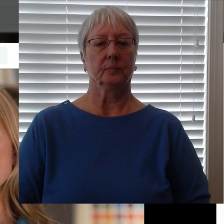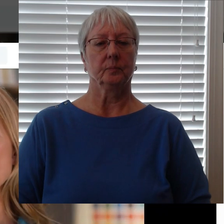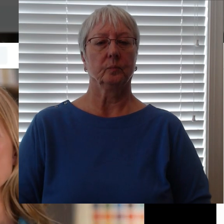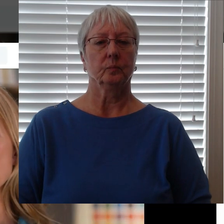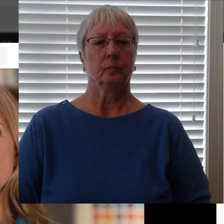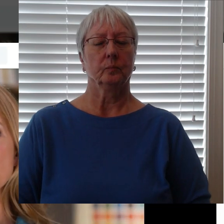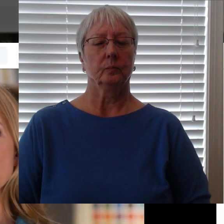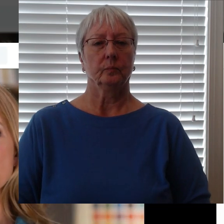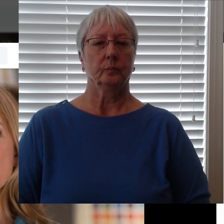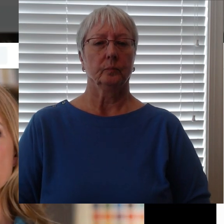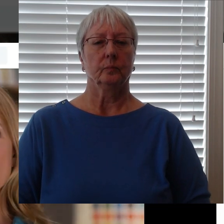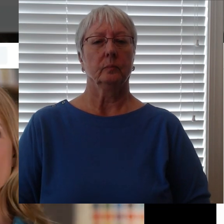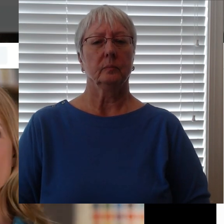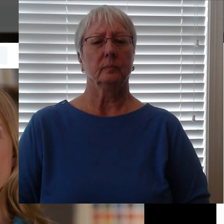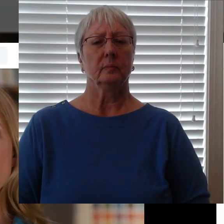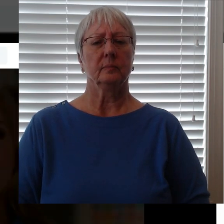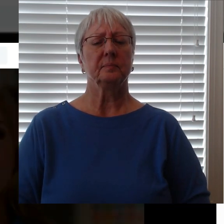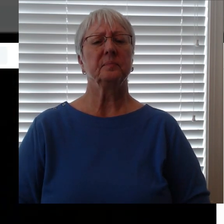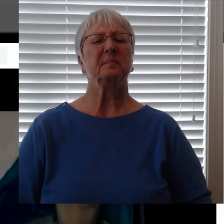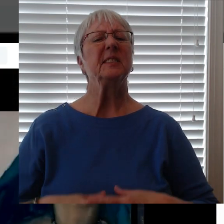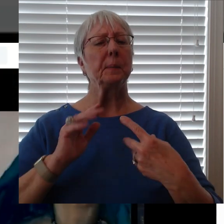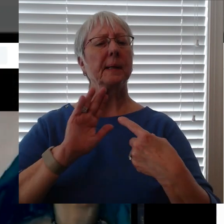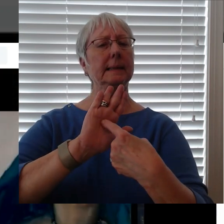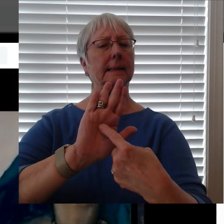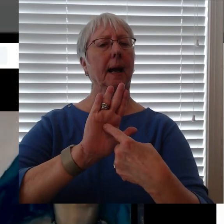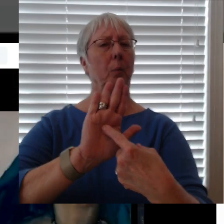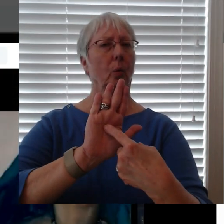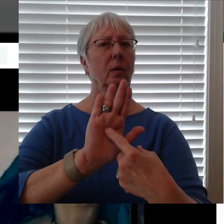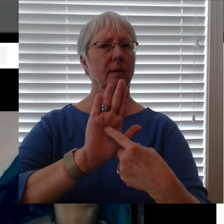piece. Here are some examples of an assignment that